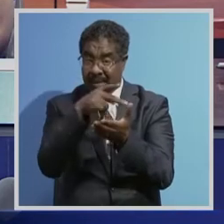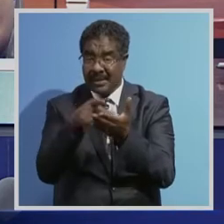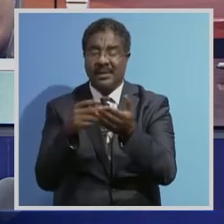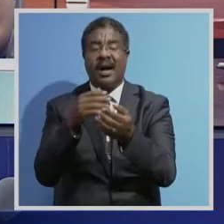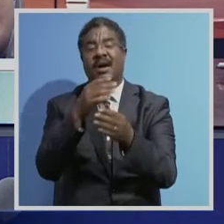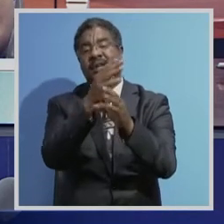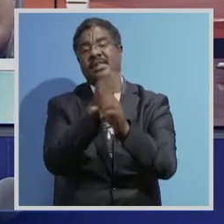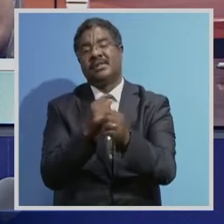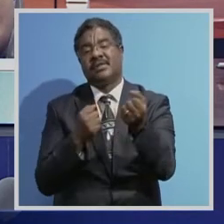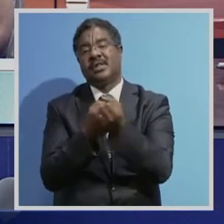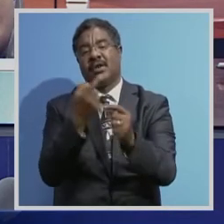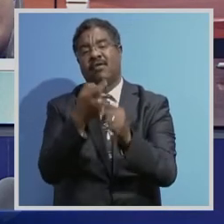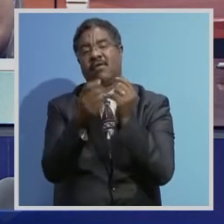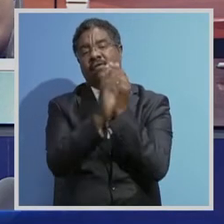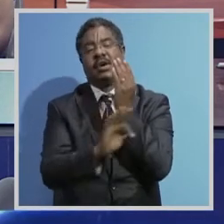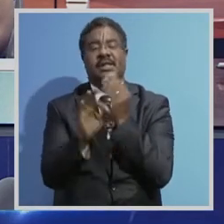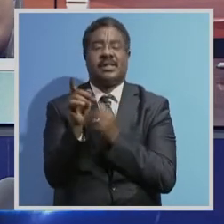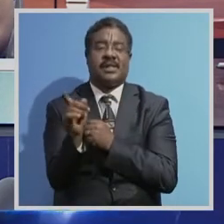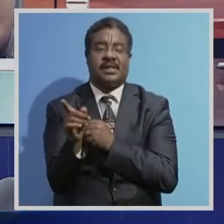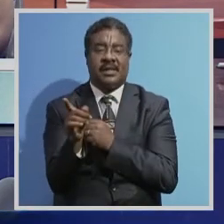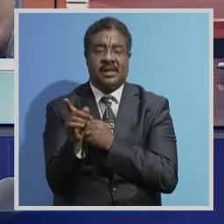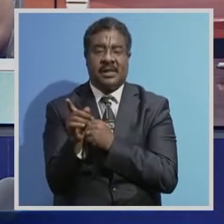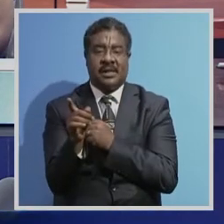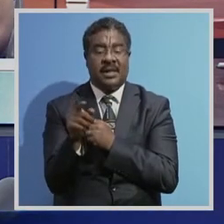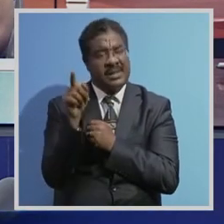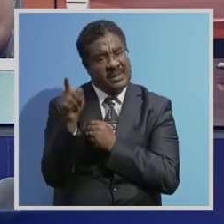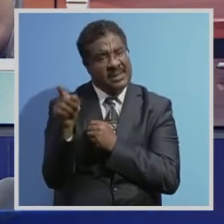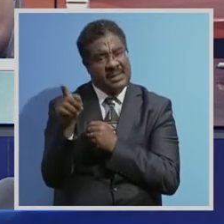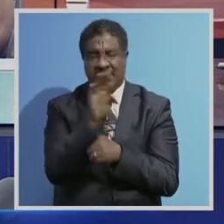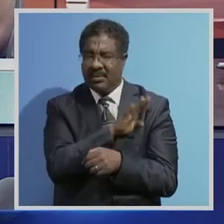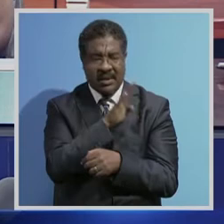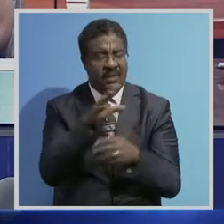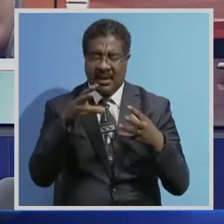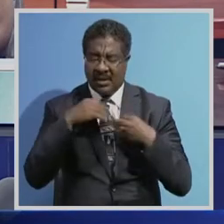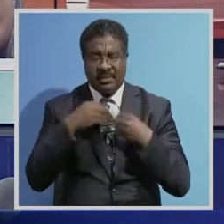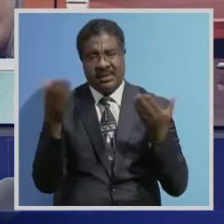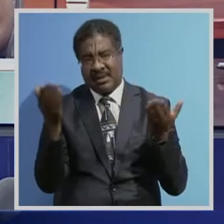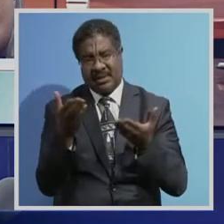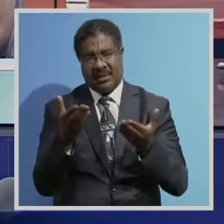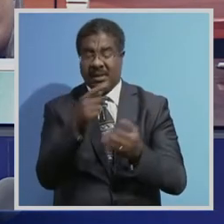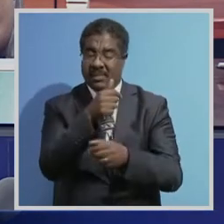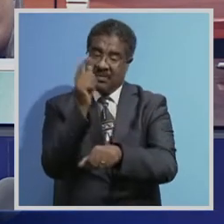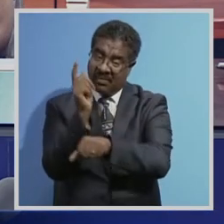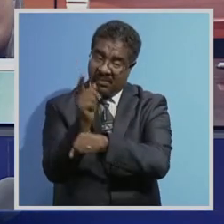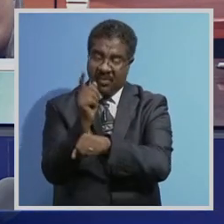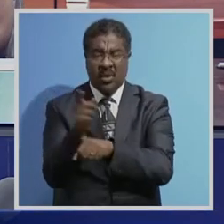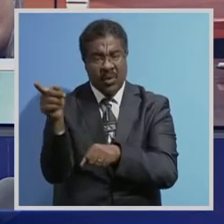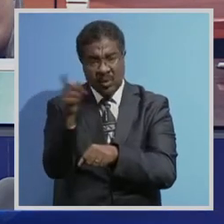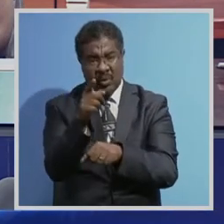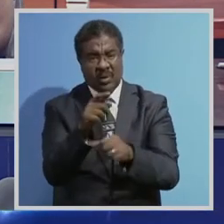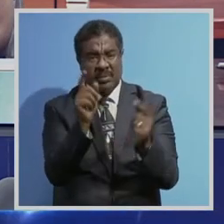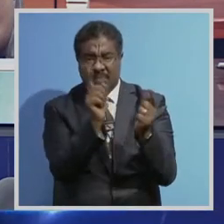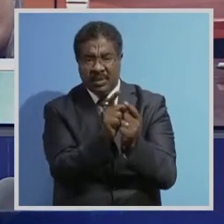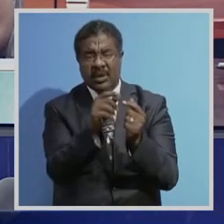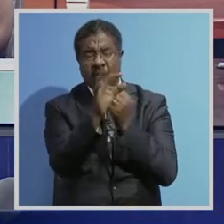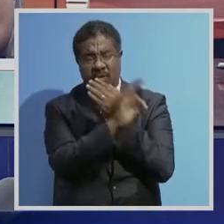nation. Minister Kampyongo says such acts must not be tolerated. He has since cautioned some opposition leaders against working with foreign individuals to destabilize